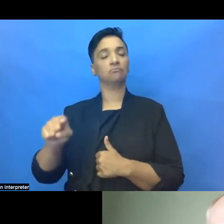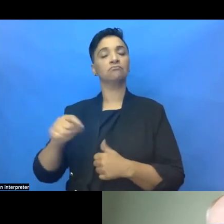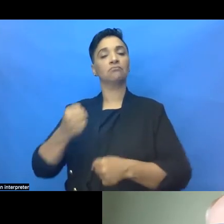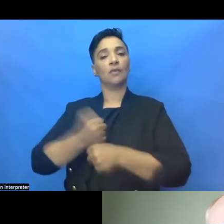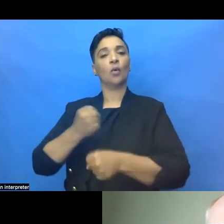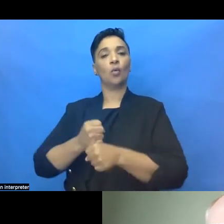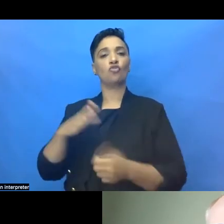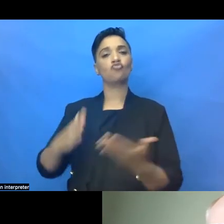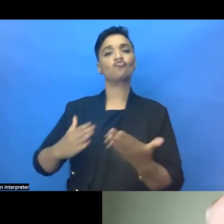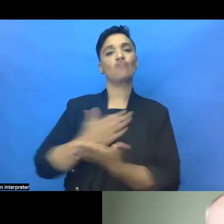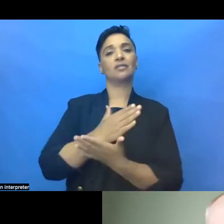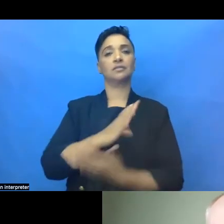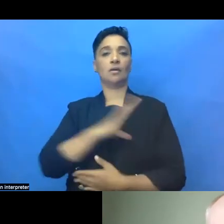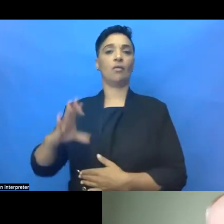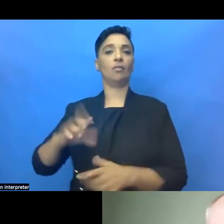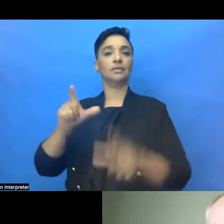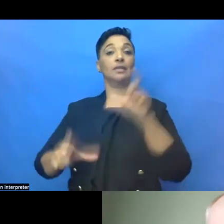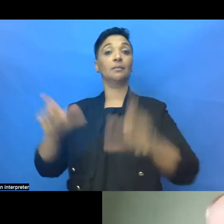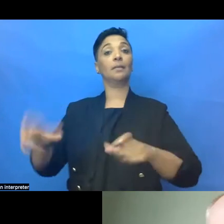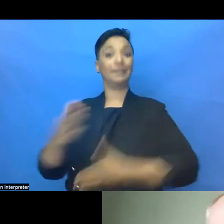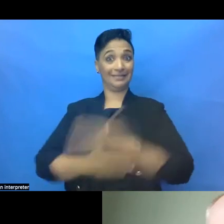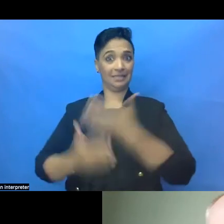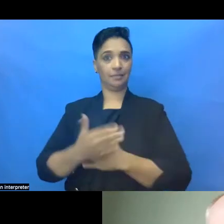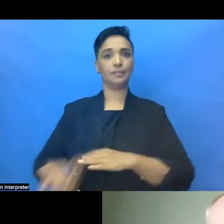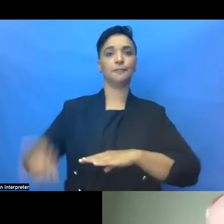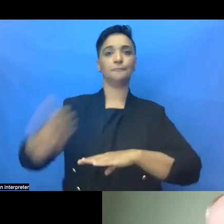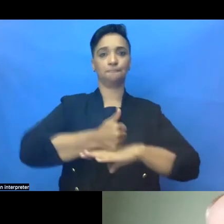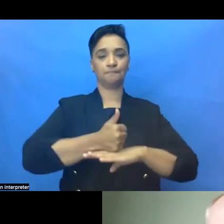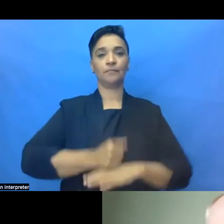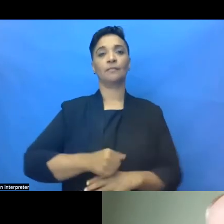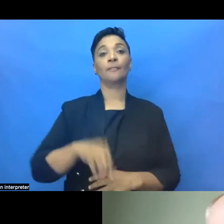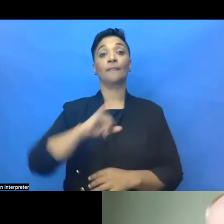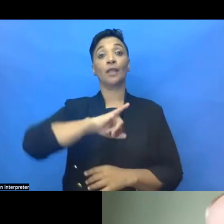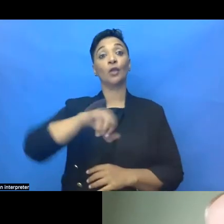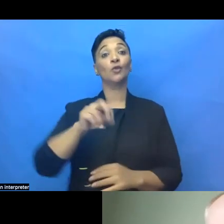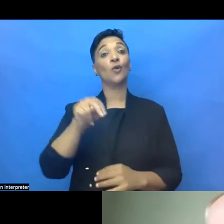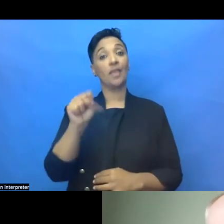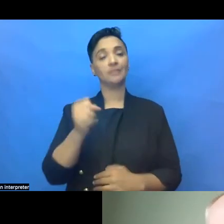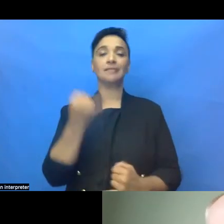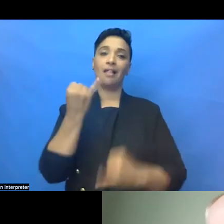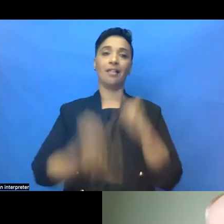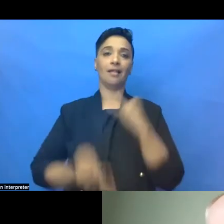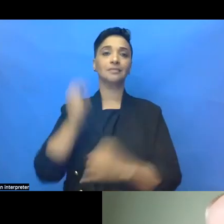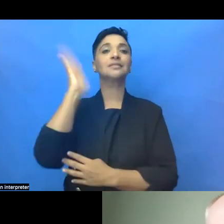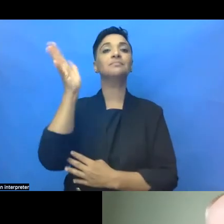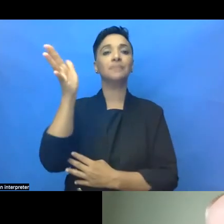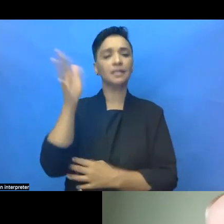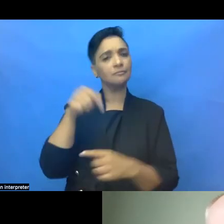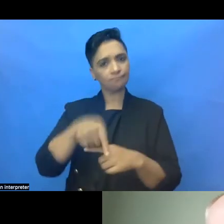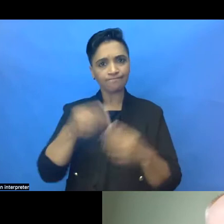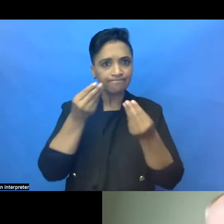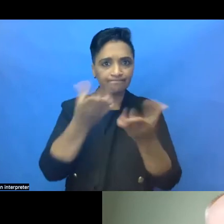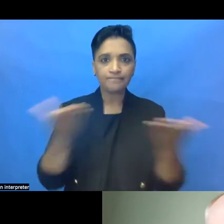happy to have Ines with us. And Ines, for the very end, as our last speaker, is going to give us a little bit of